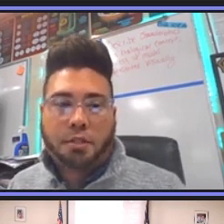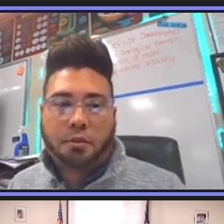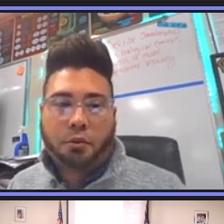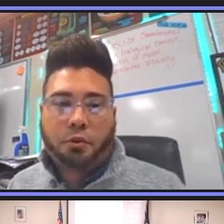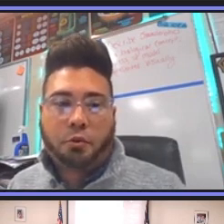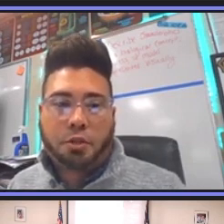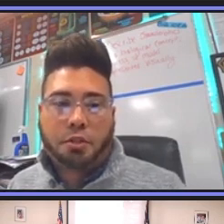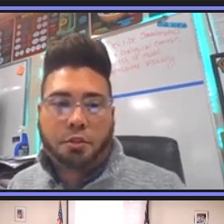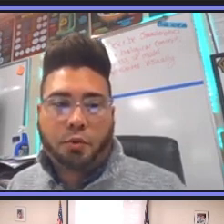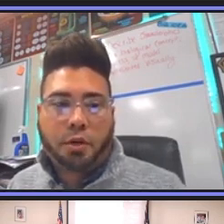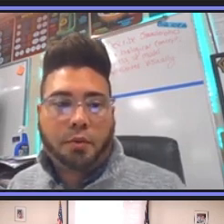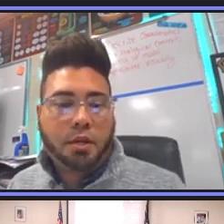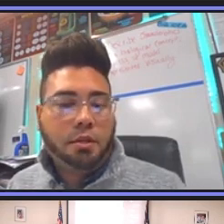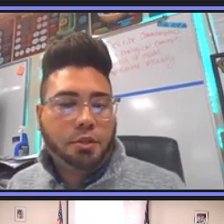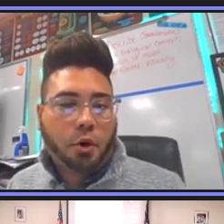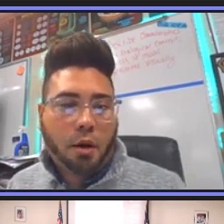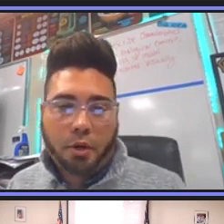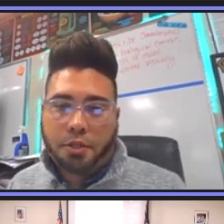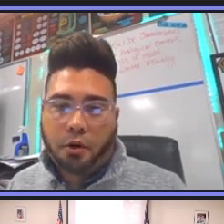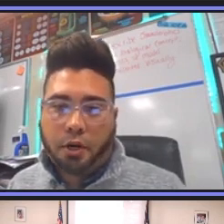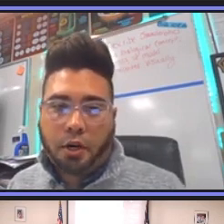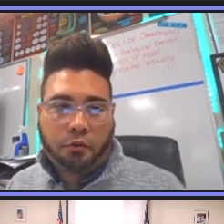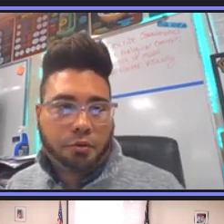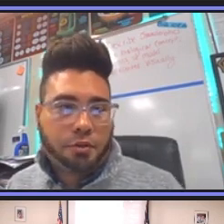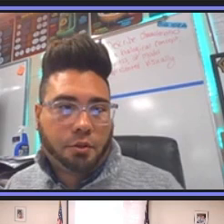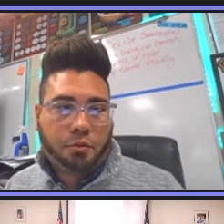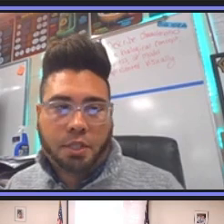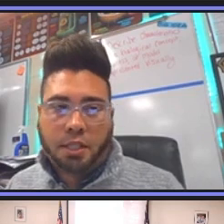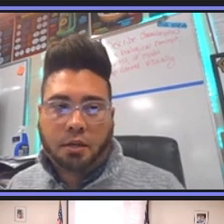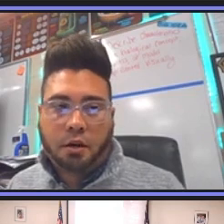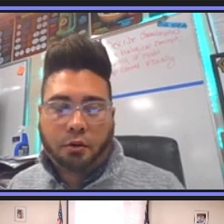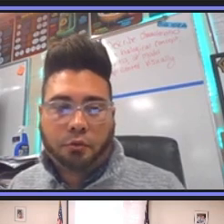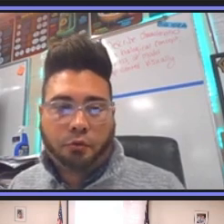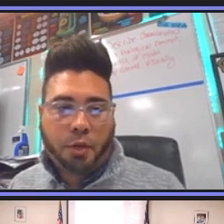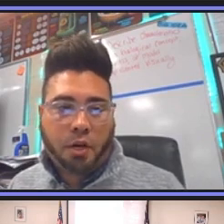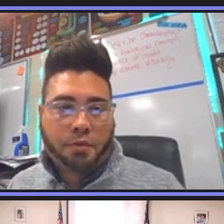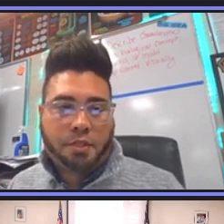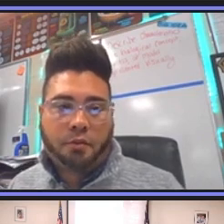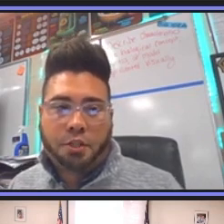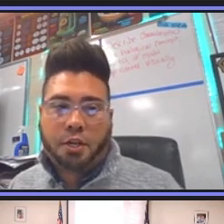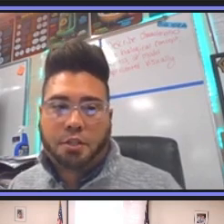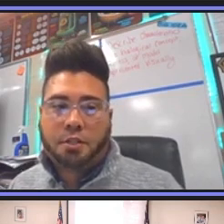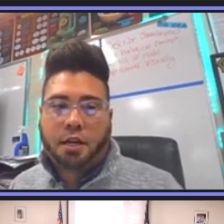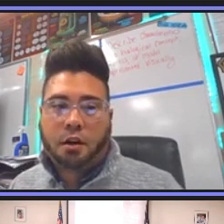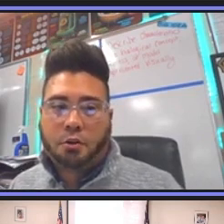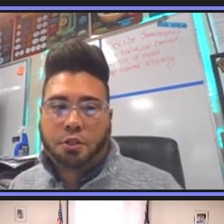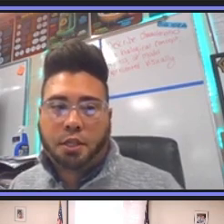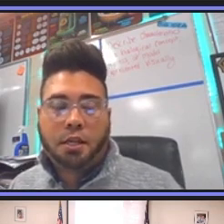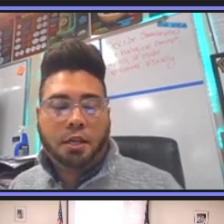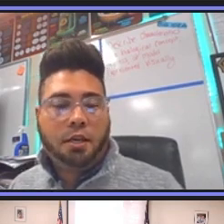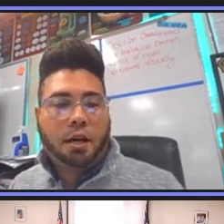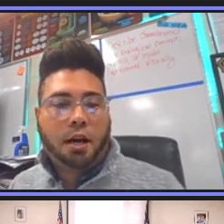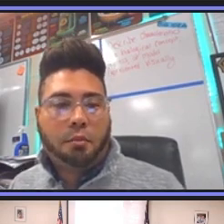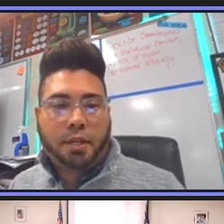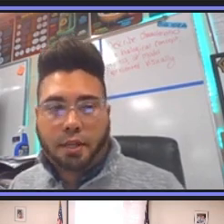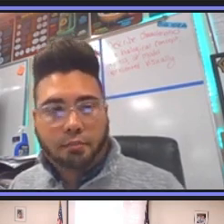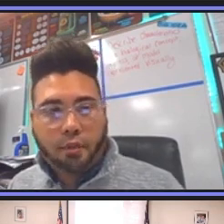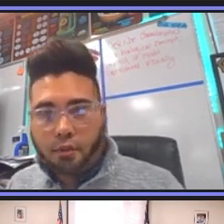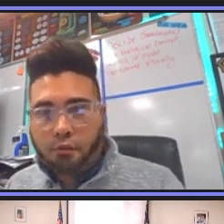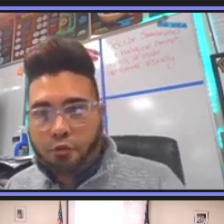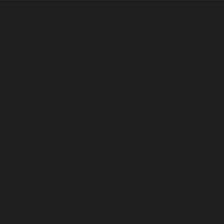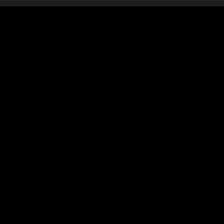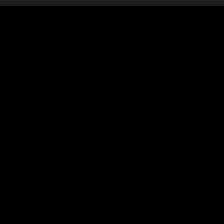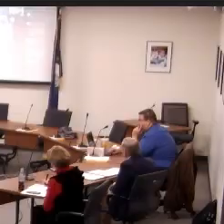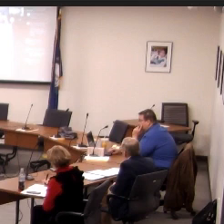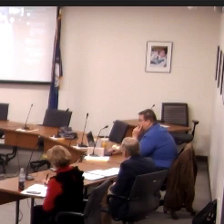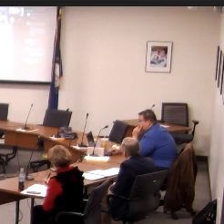and address them with your question as well. So I'm going to turn it over to Dee Dee Connor from the Office of Education Technology. Dee Dee,